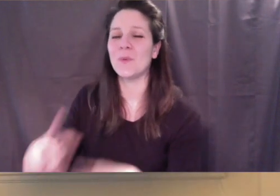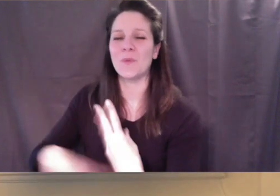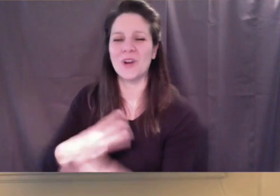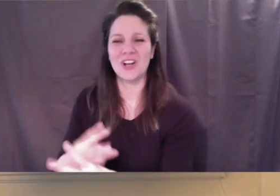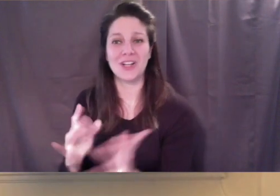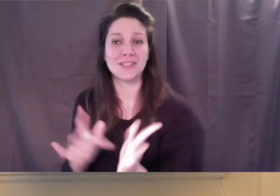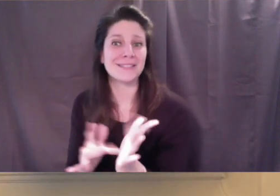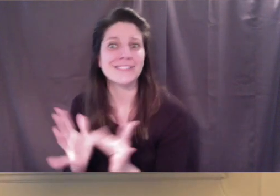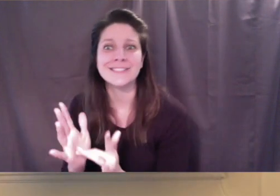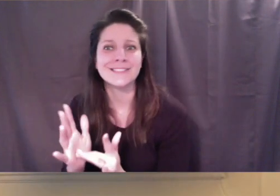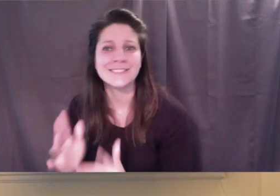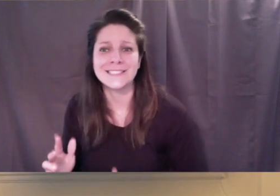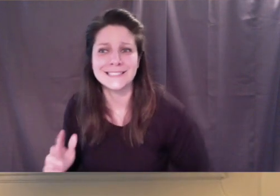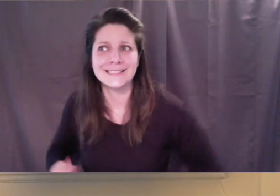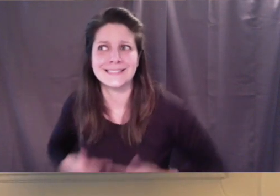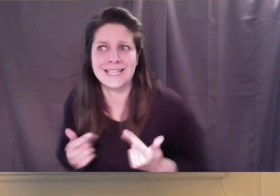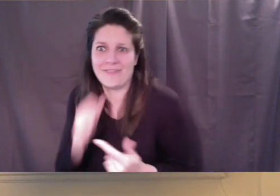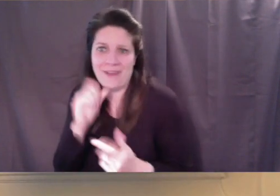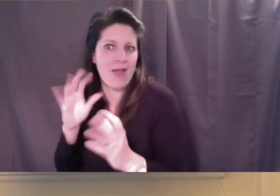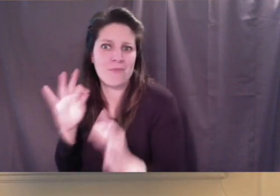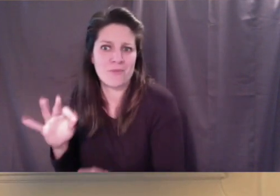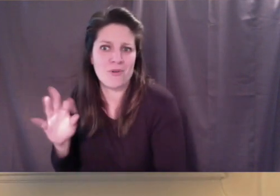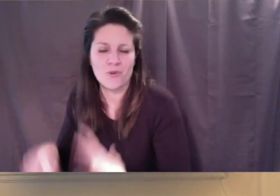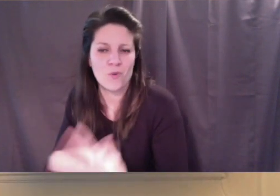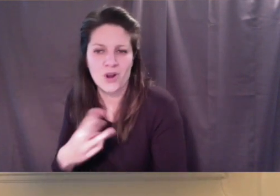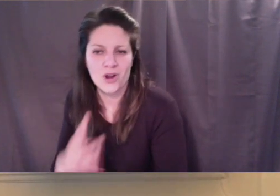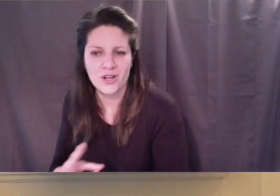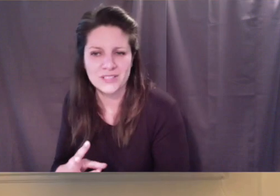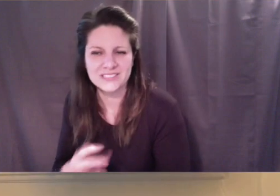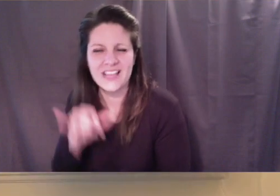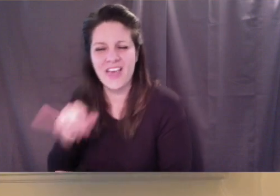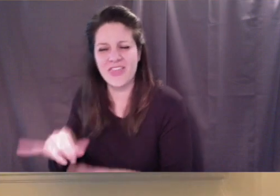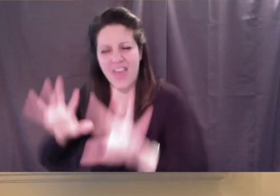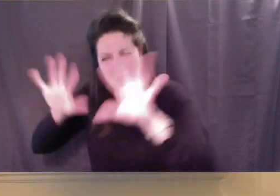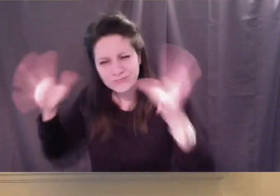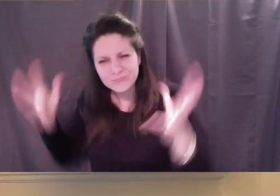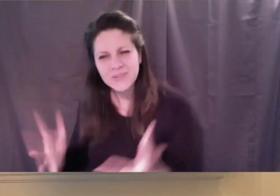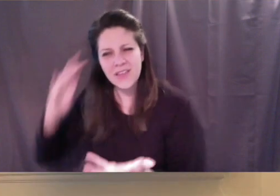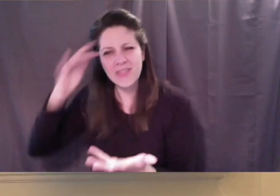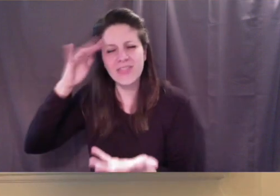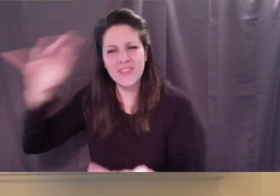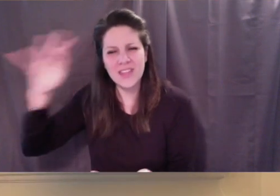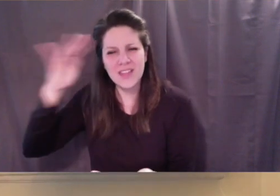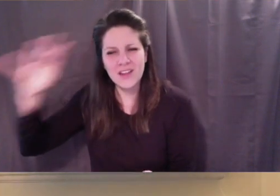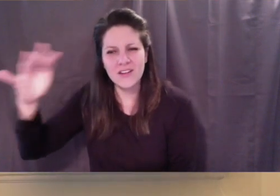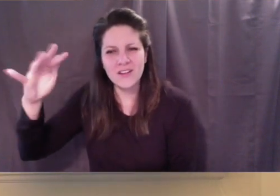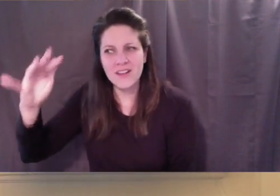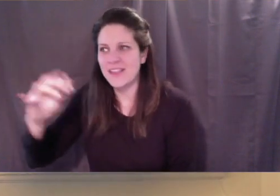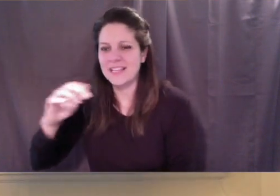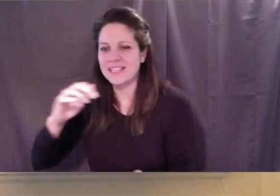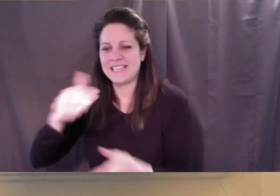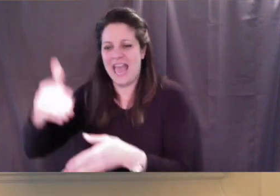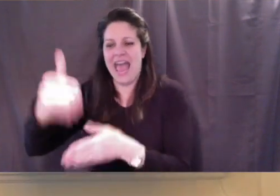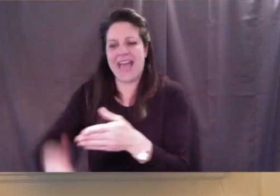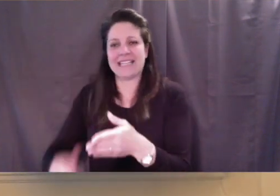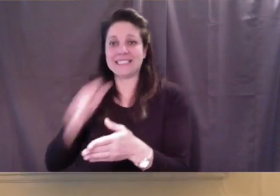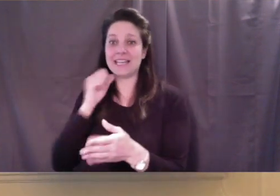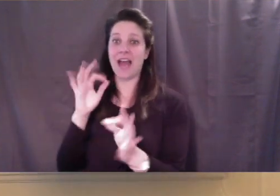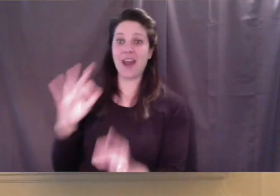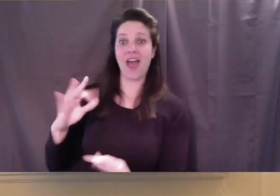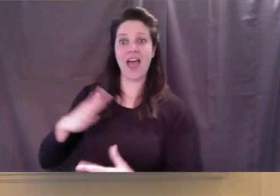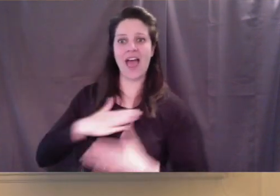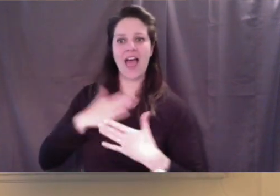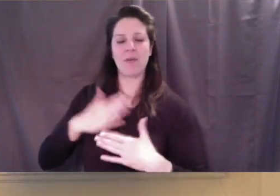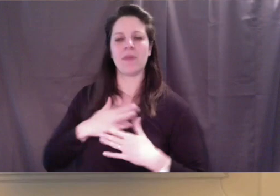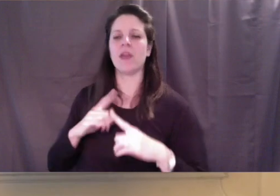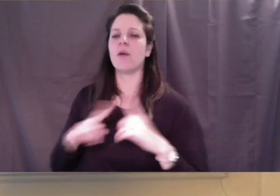of Jesus isn't utopian. There, in the worldview of Hope Punk theology, there isn't always a happy